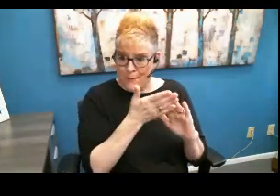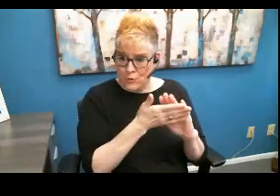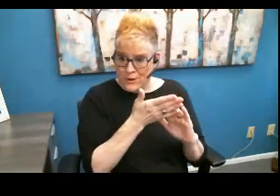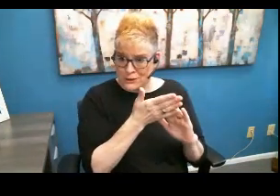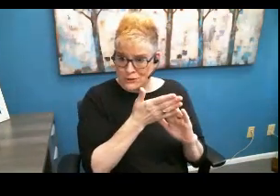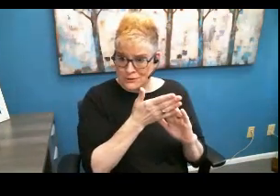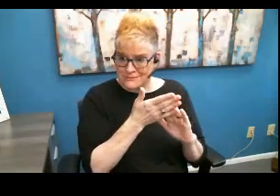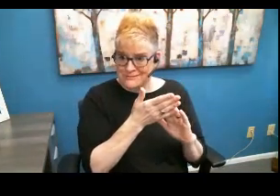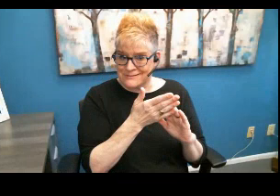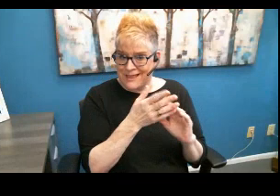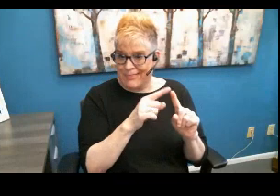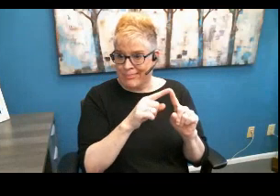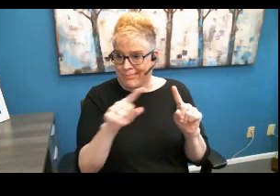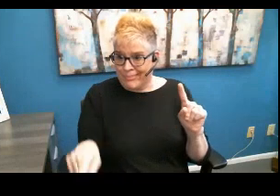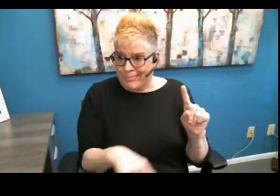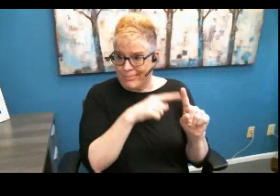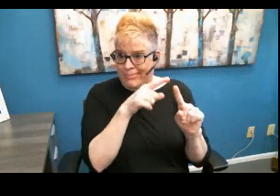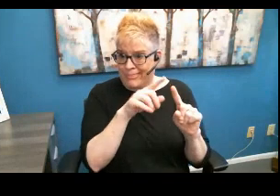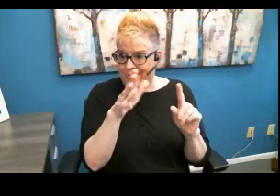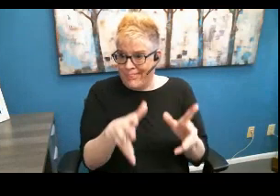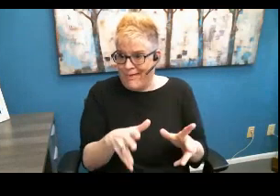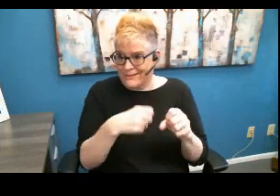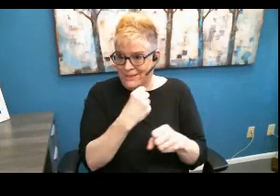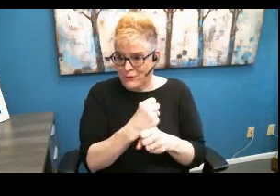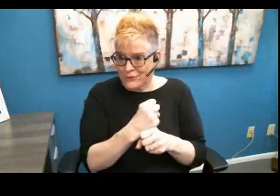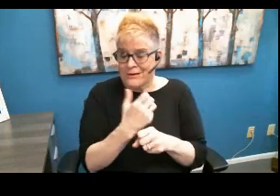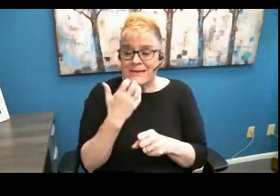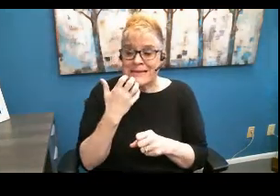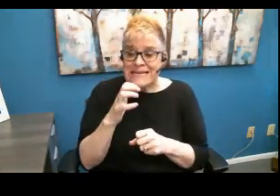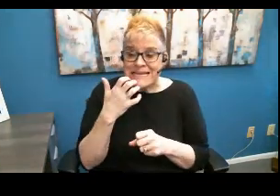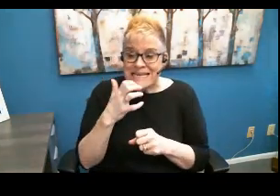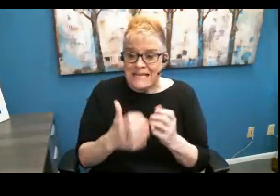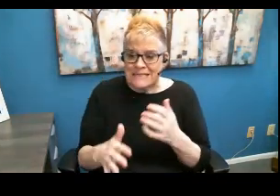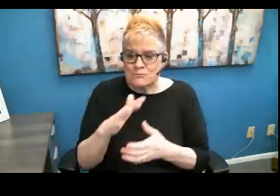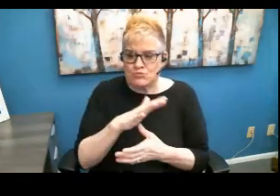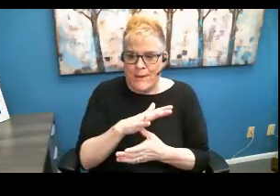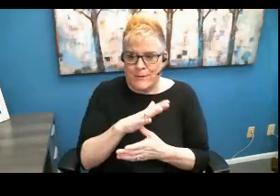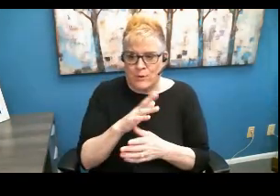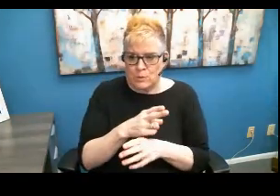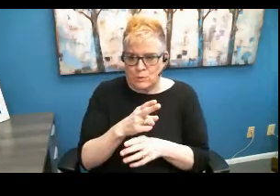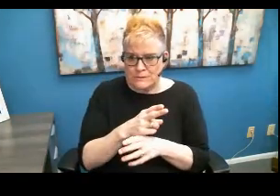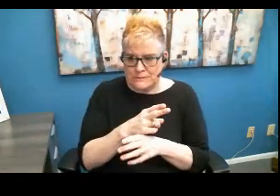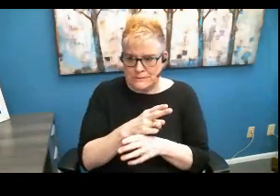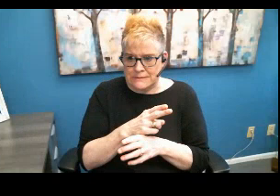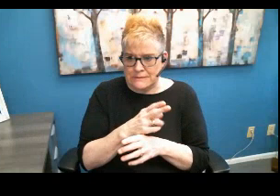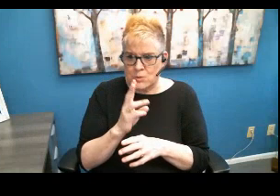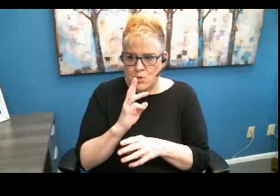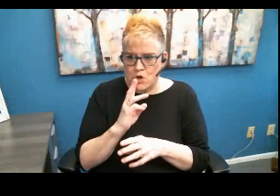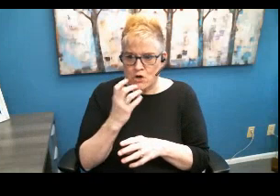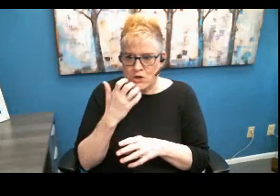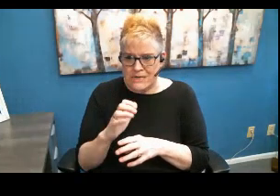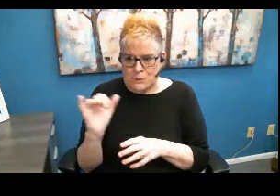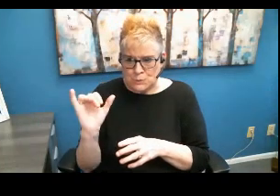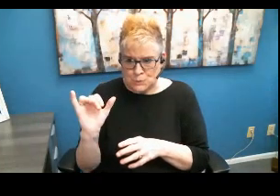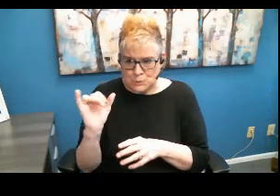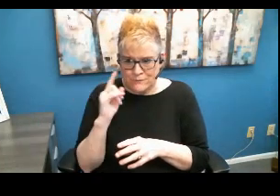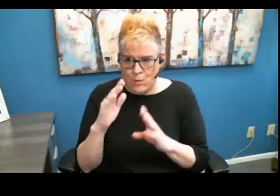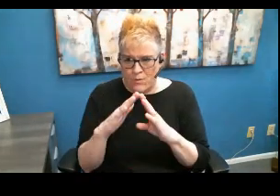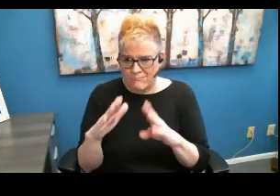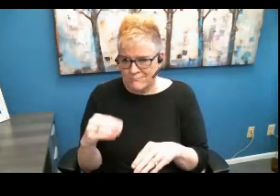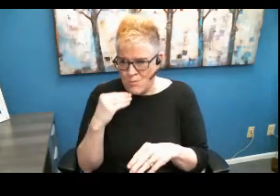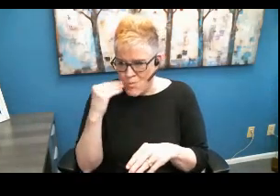of the year, because heating is the primary use of natural gas, and certainly water heating for our residential base at